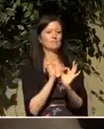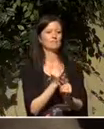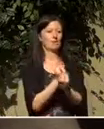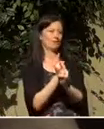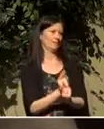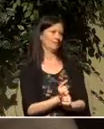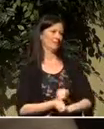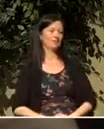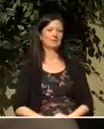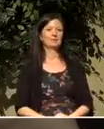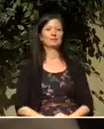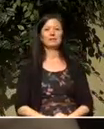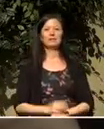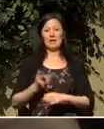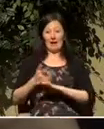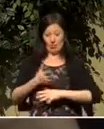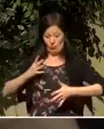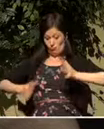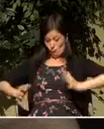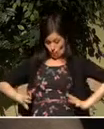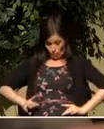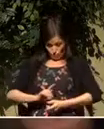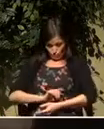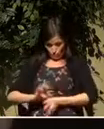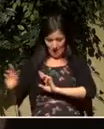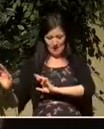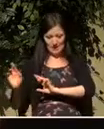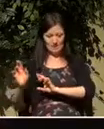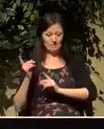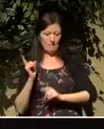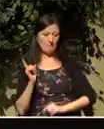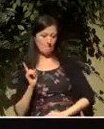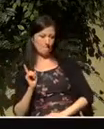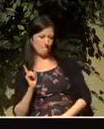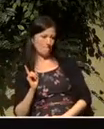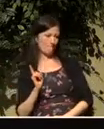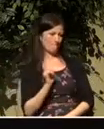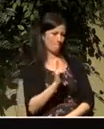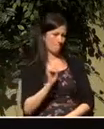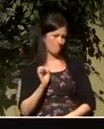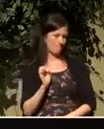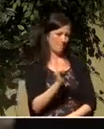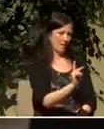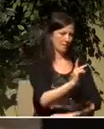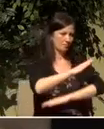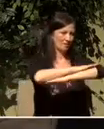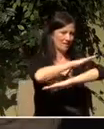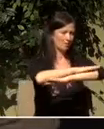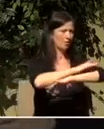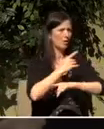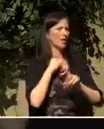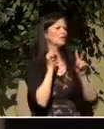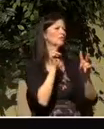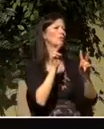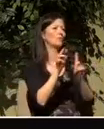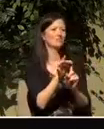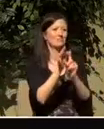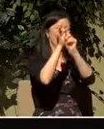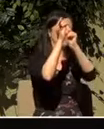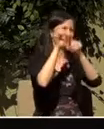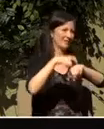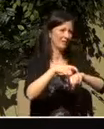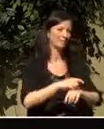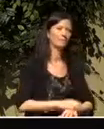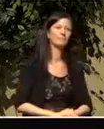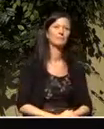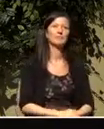When we got back, I was looking forward to a special time. Let me tell you, it